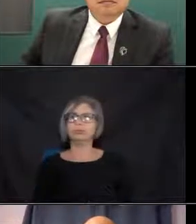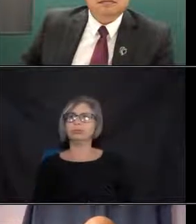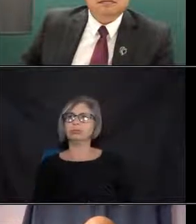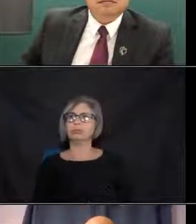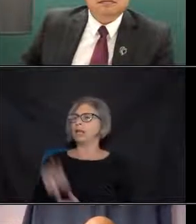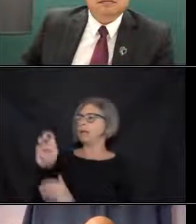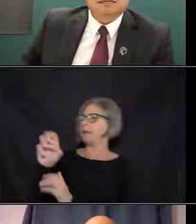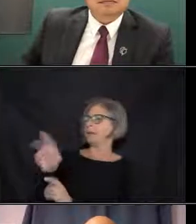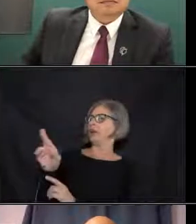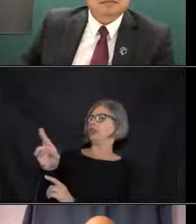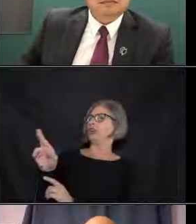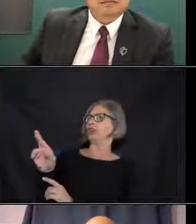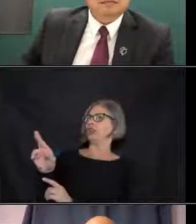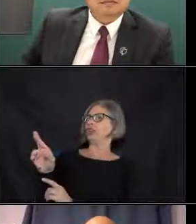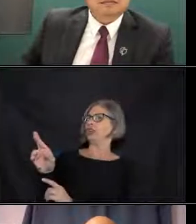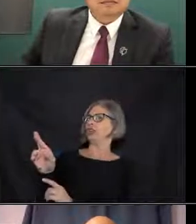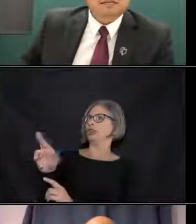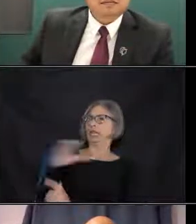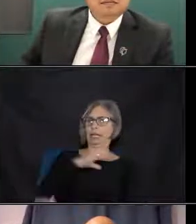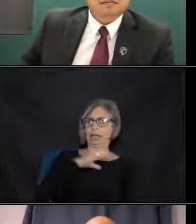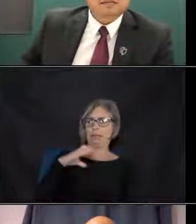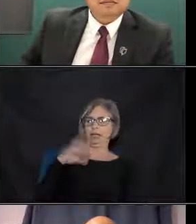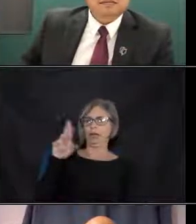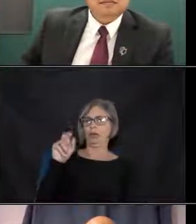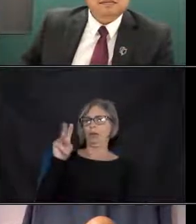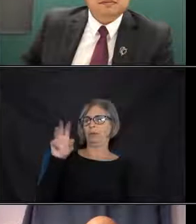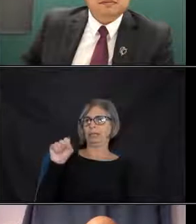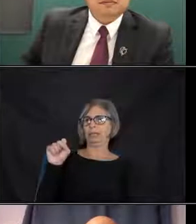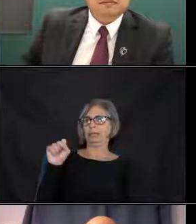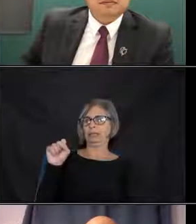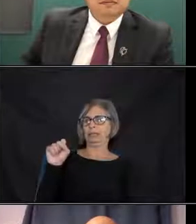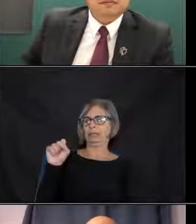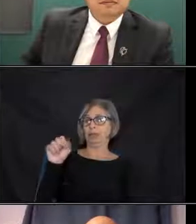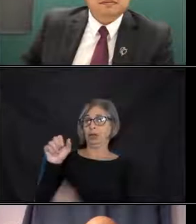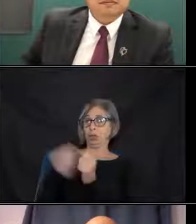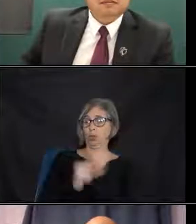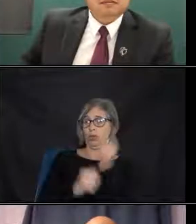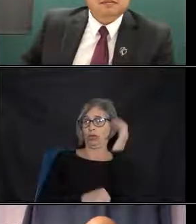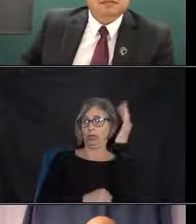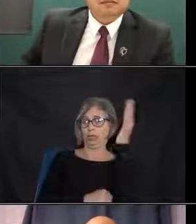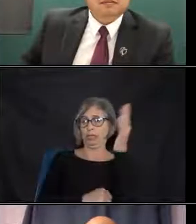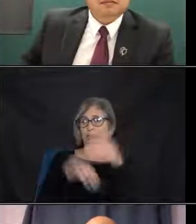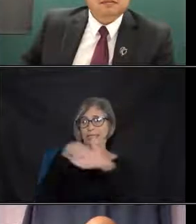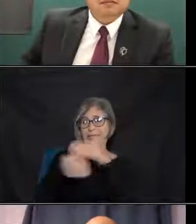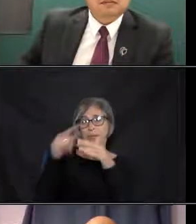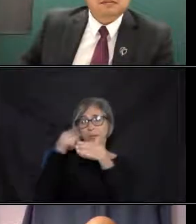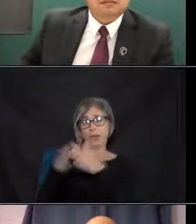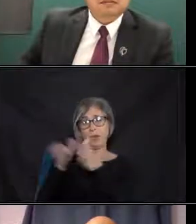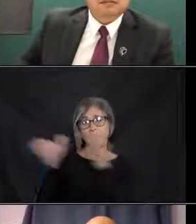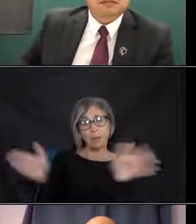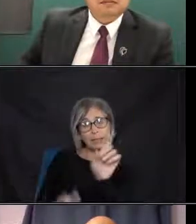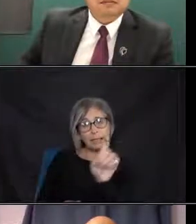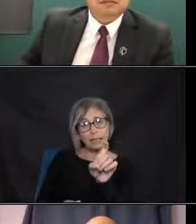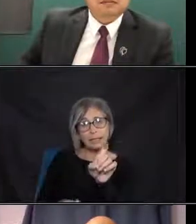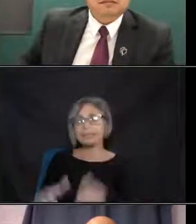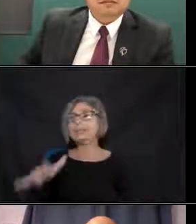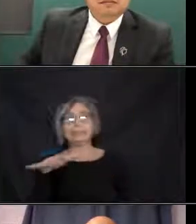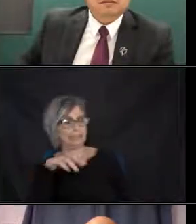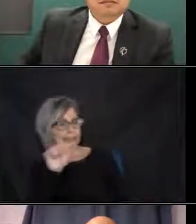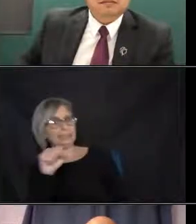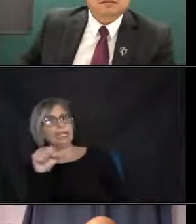Mayor? Yes. With those trees, would that be accessible to the public? Yes, similar